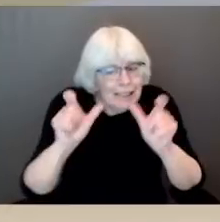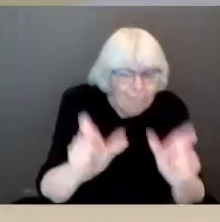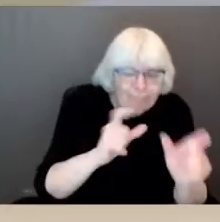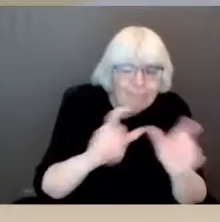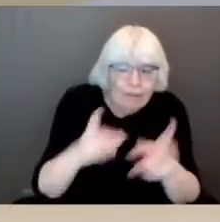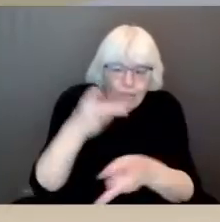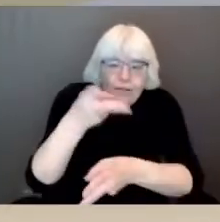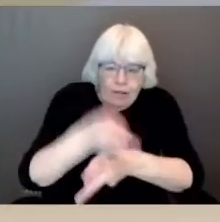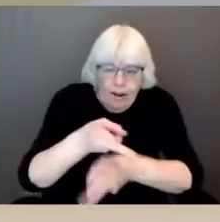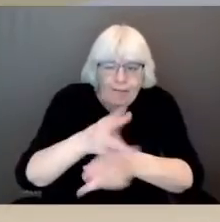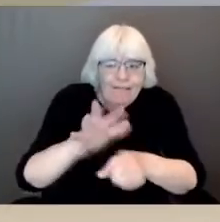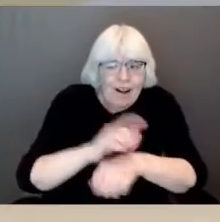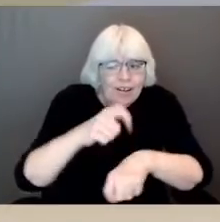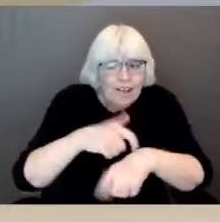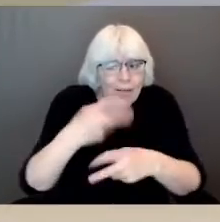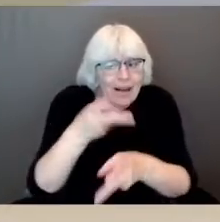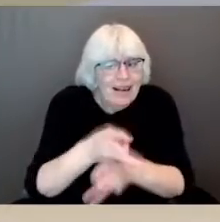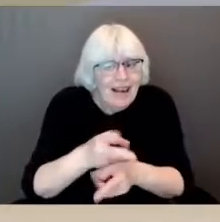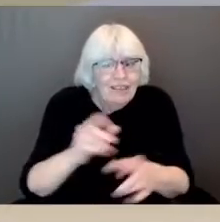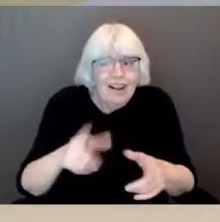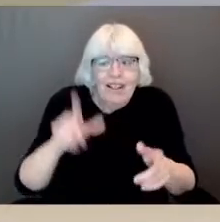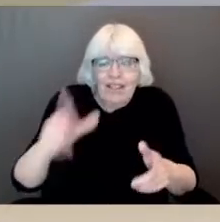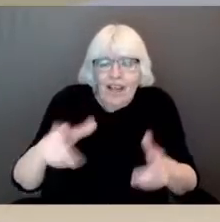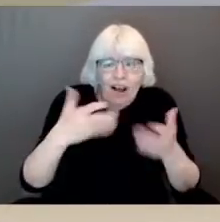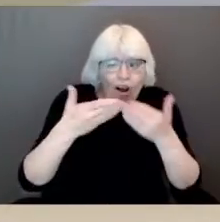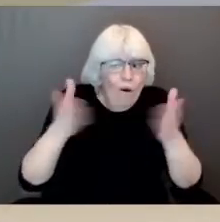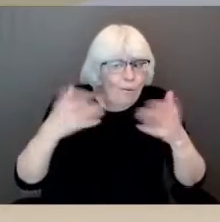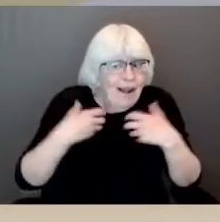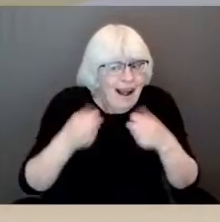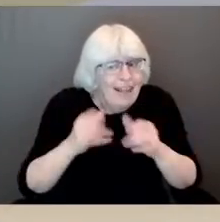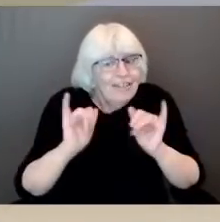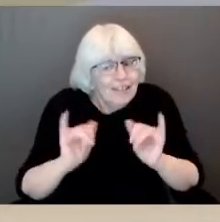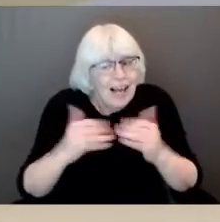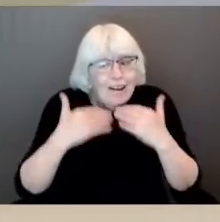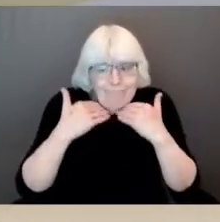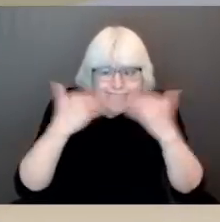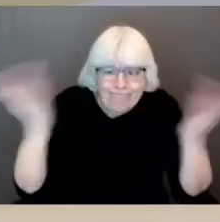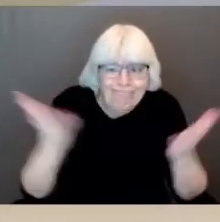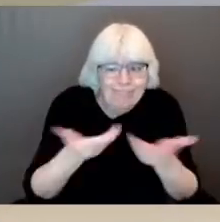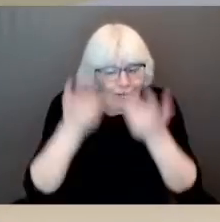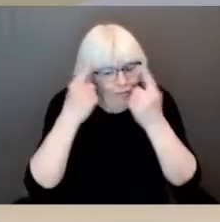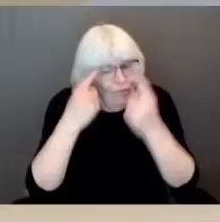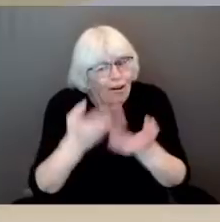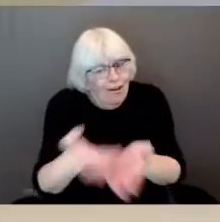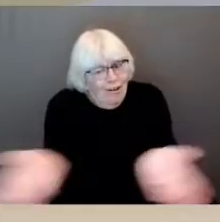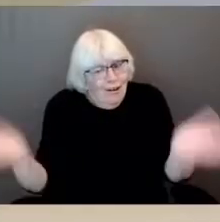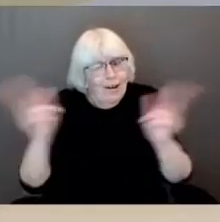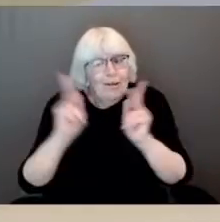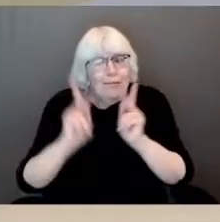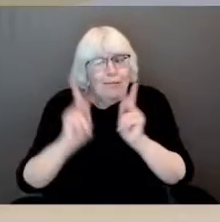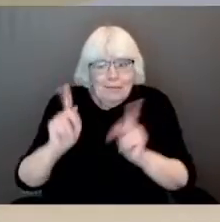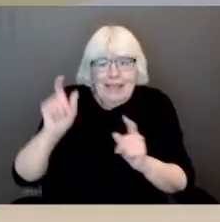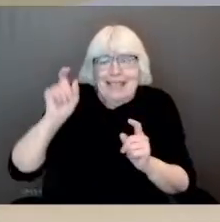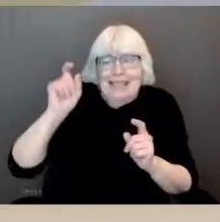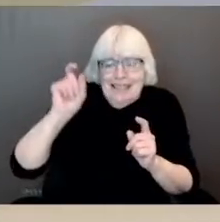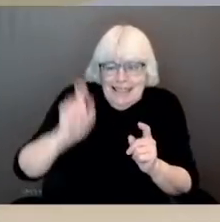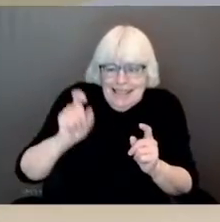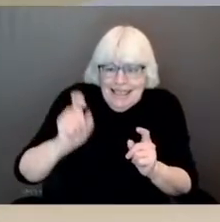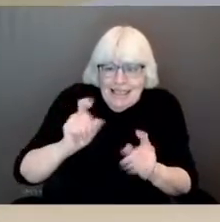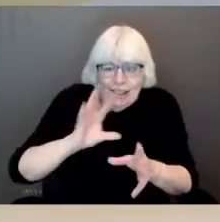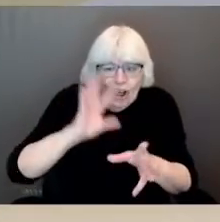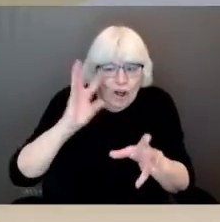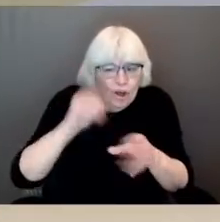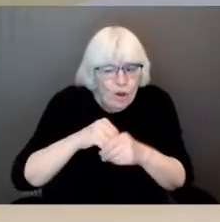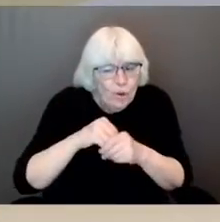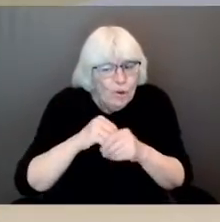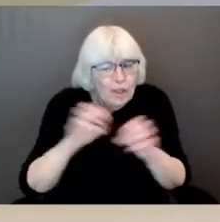not been overwhelmed and continues to be there for residents and visitors who need it, including emergency care, critical care, and elective